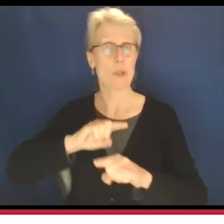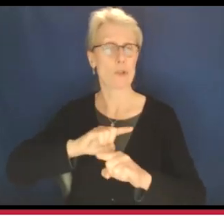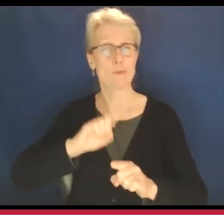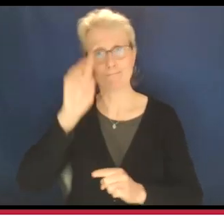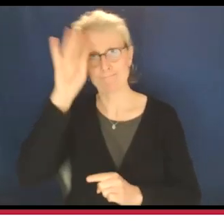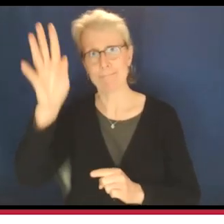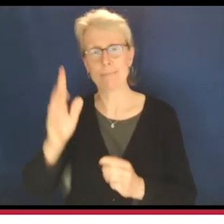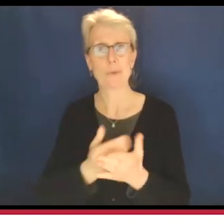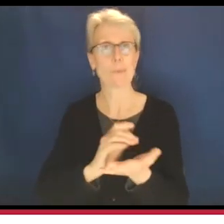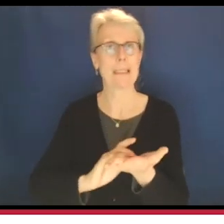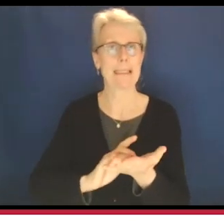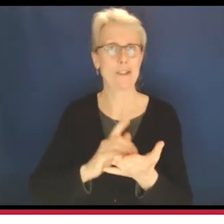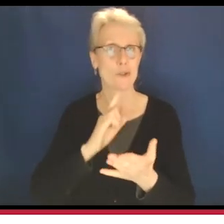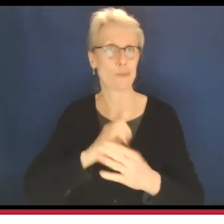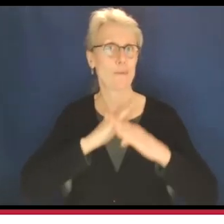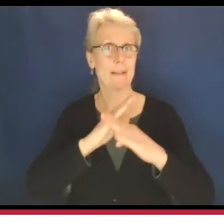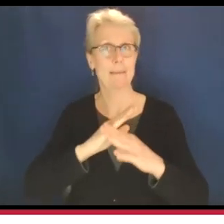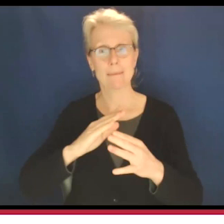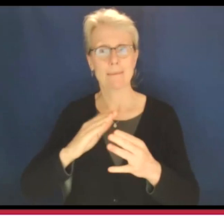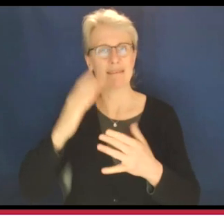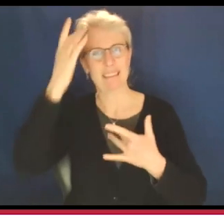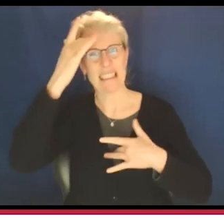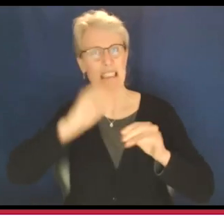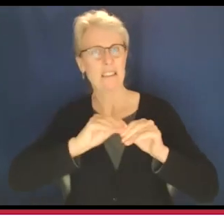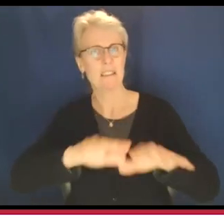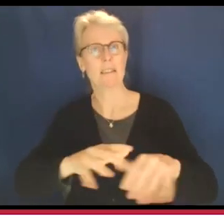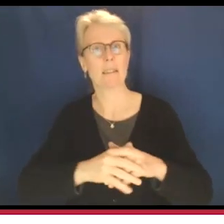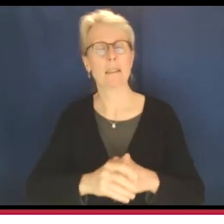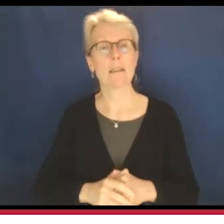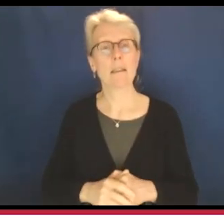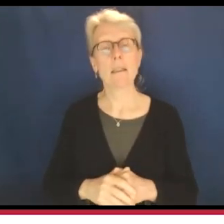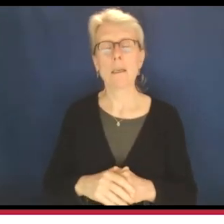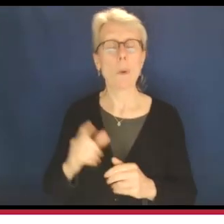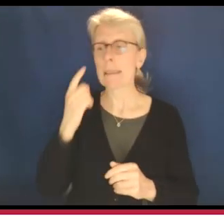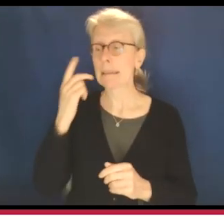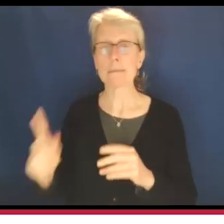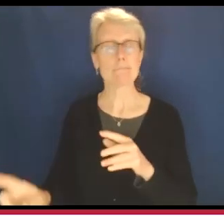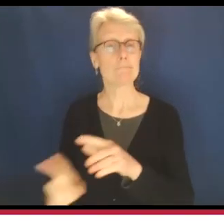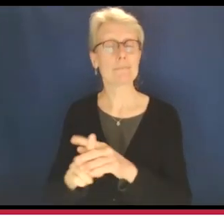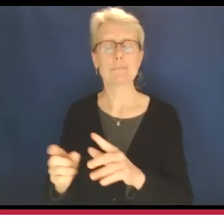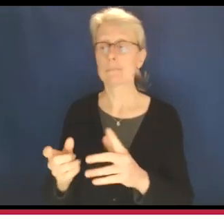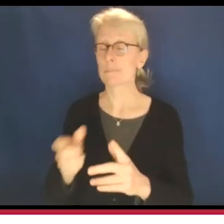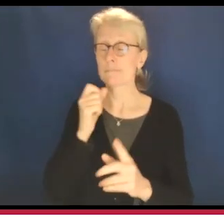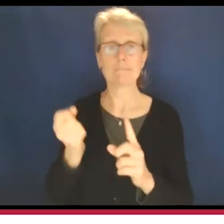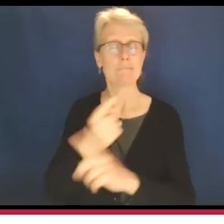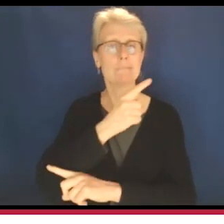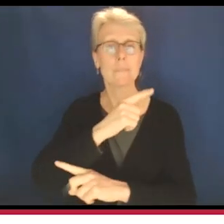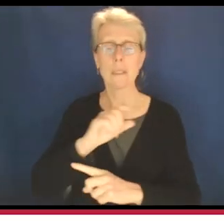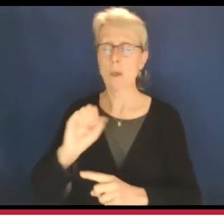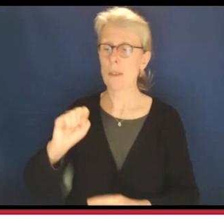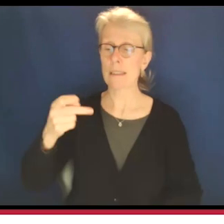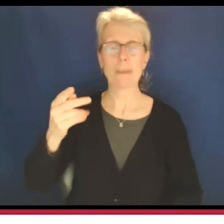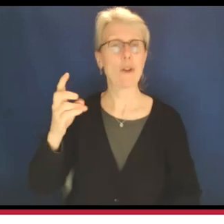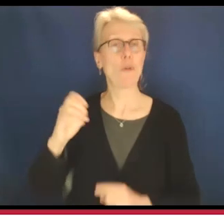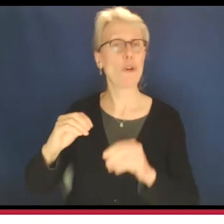I raised the question of whether when we see a novel spillover event, whether it is a spillover, or